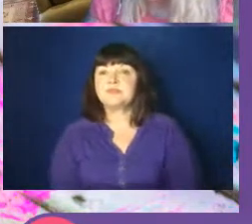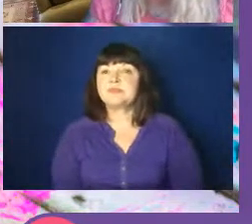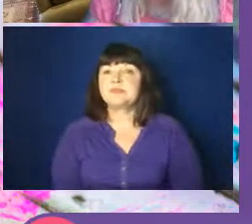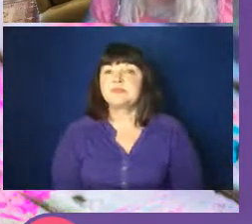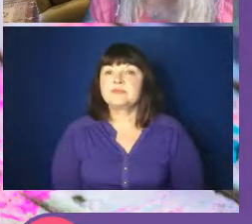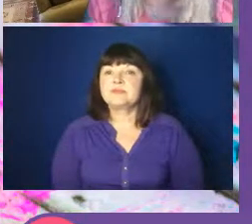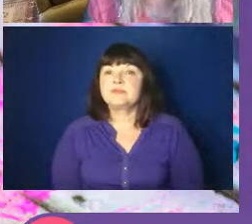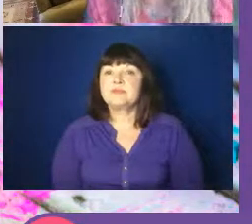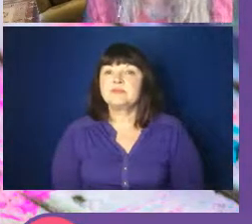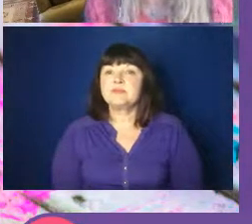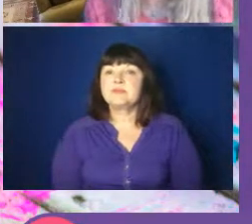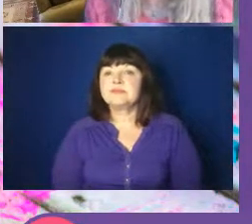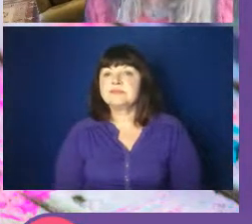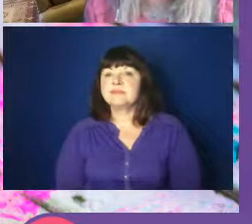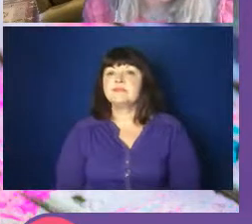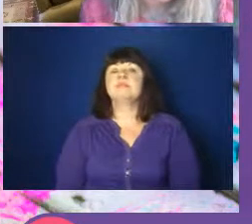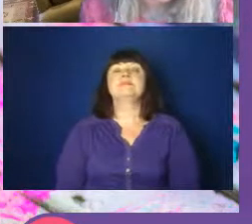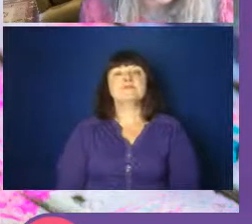quite a unique one.